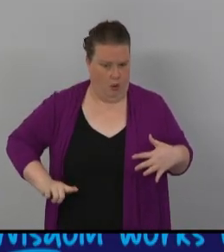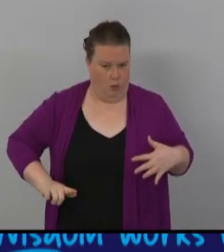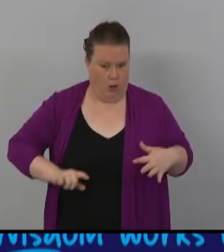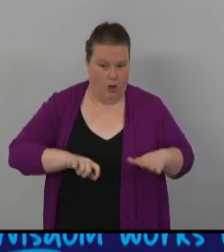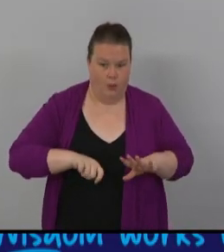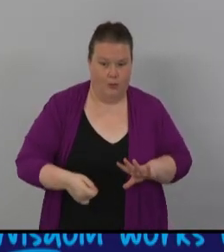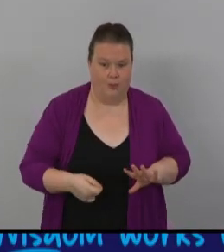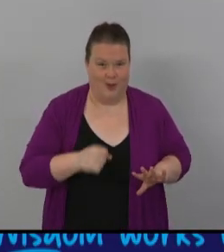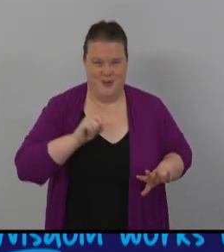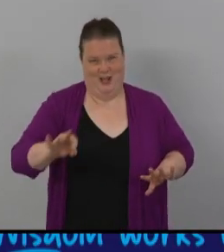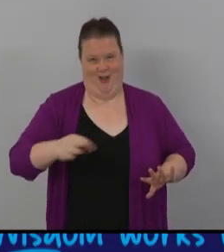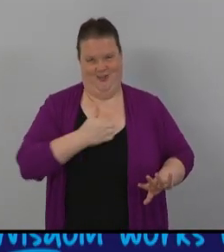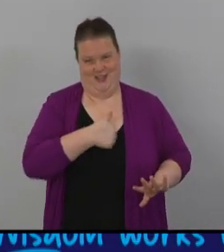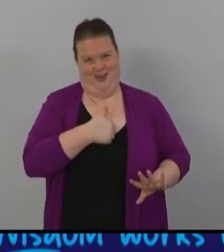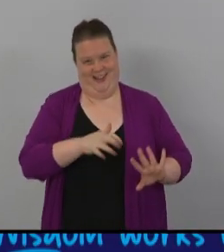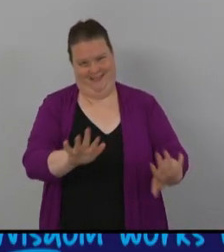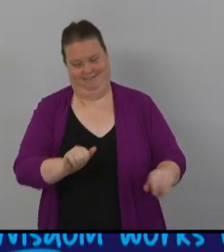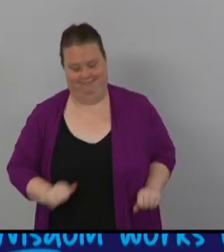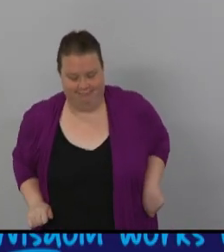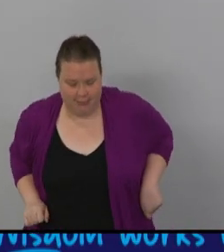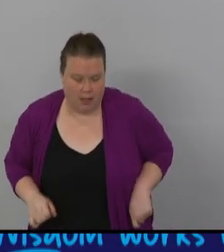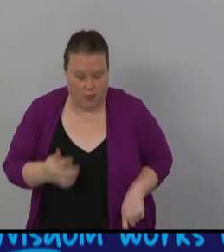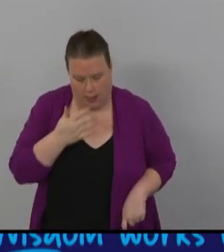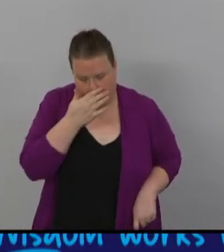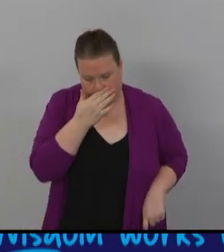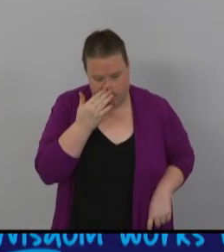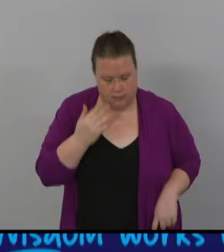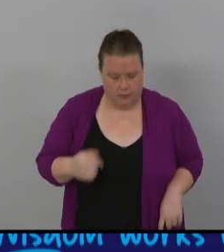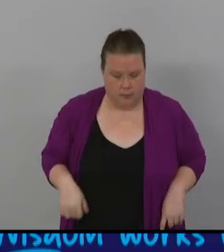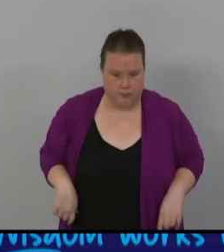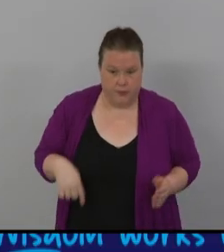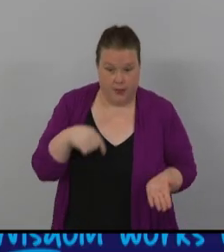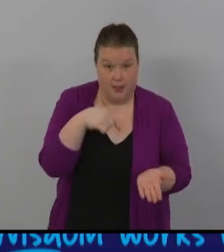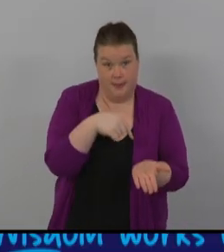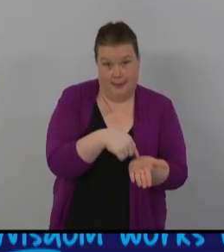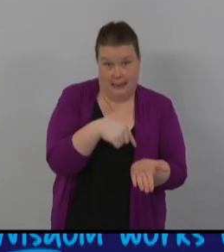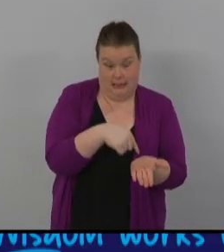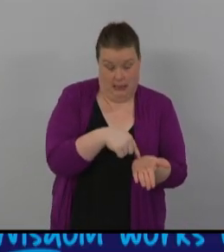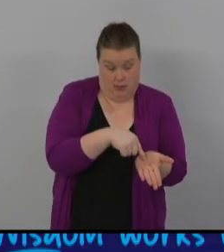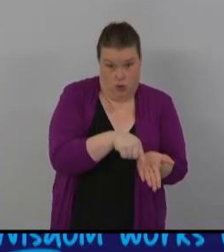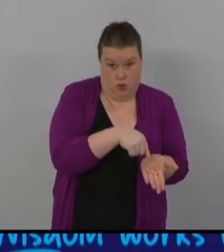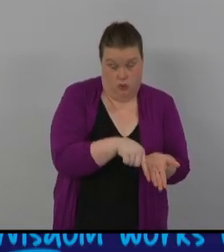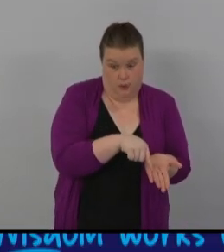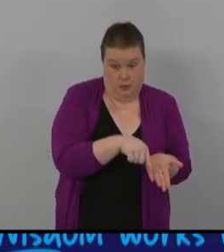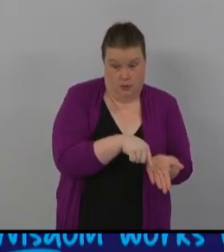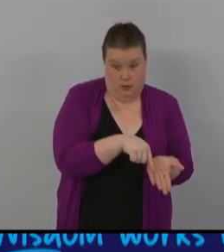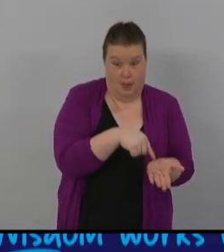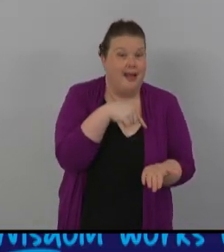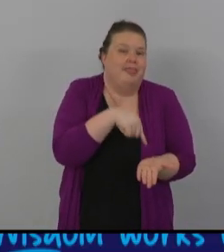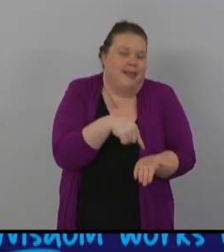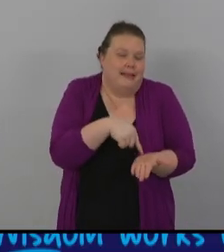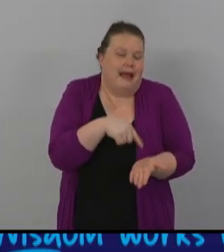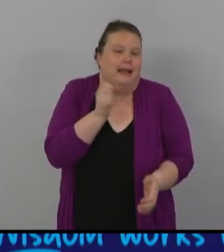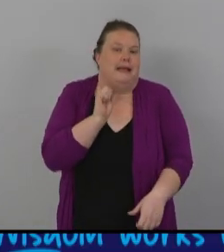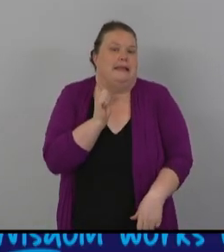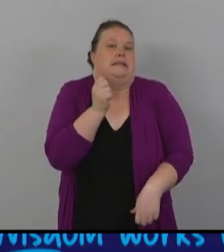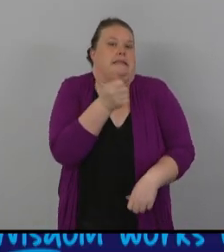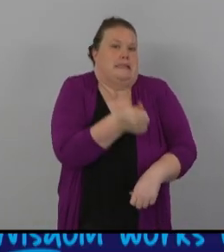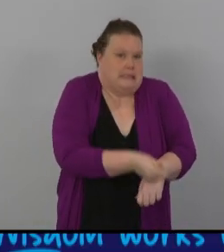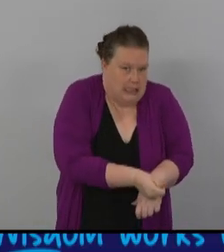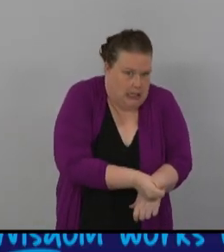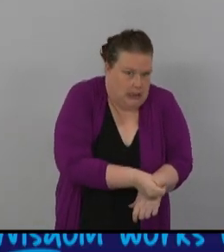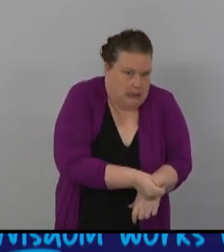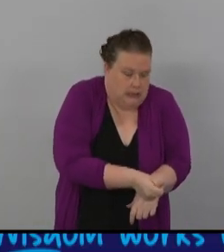No, not on. Sorry. So the debt service fund is mostly, the debt is set when we issue